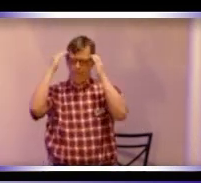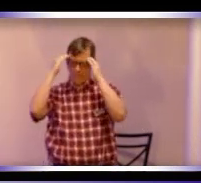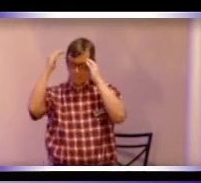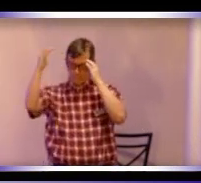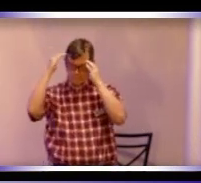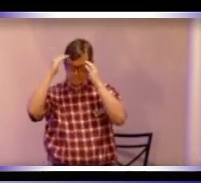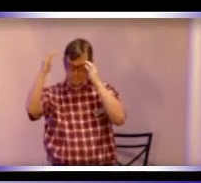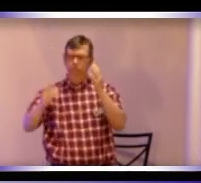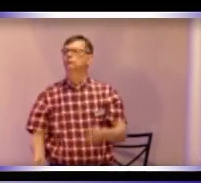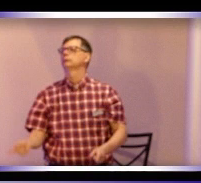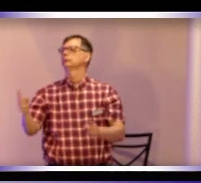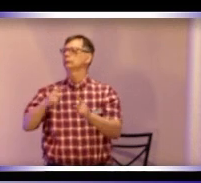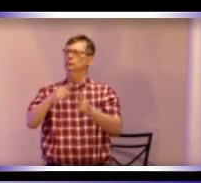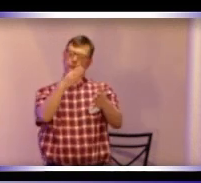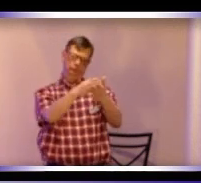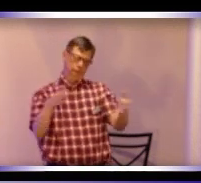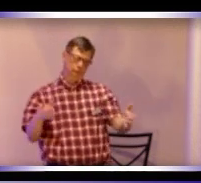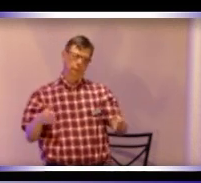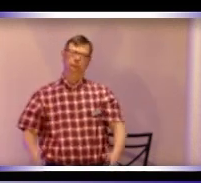is derived.